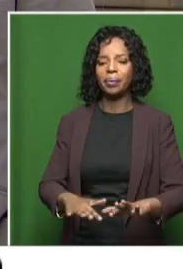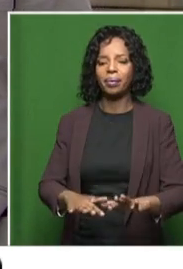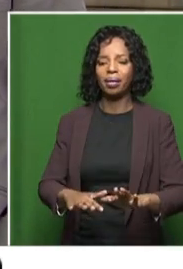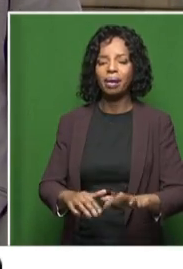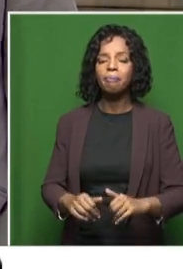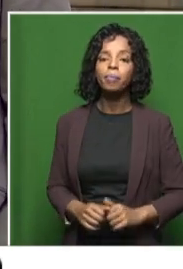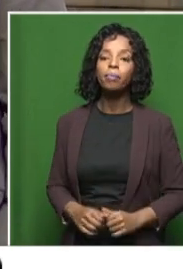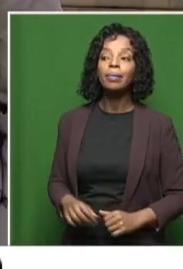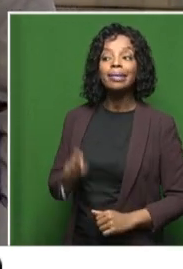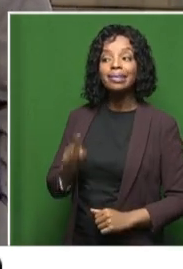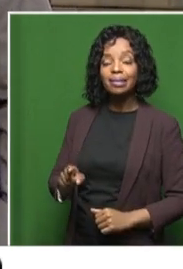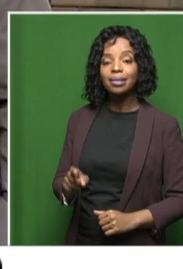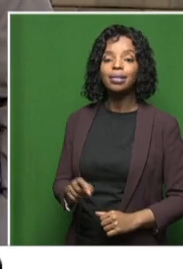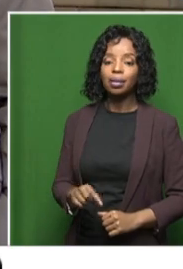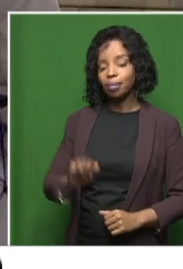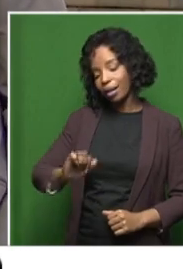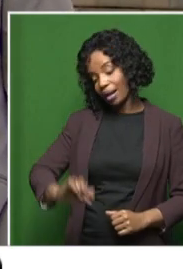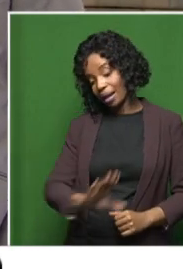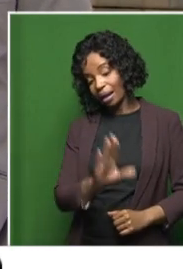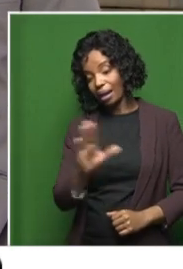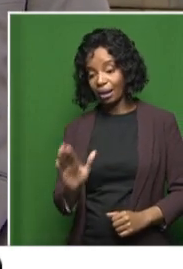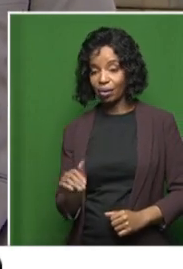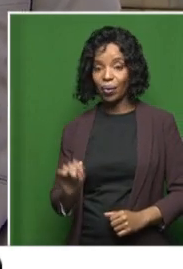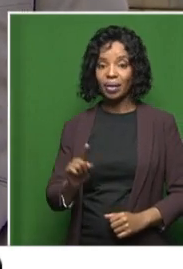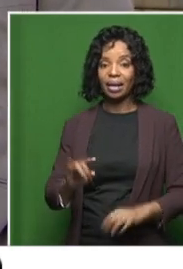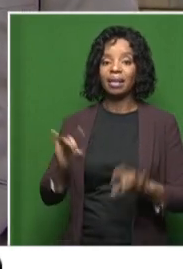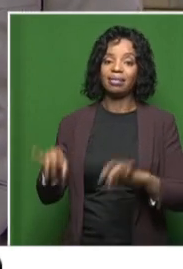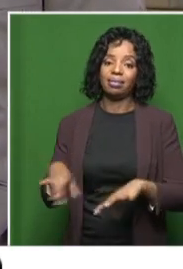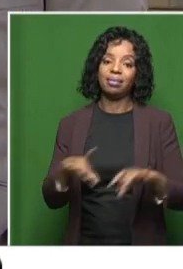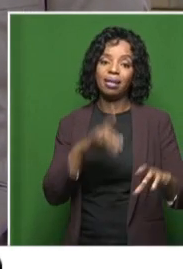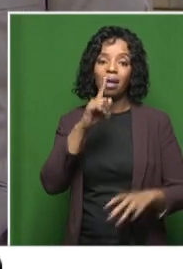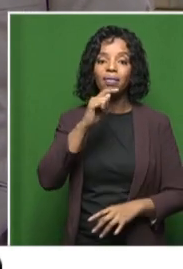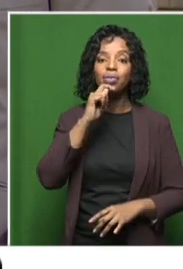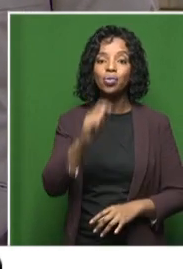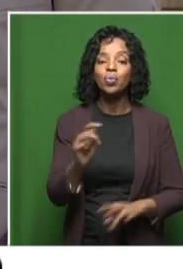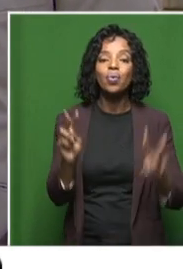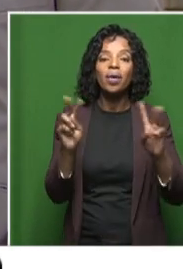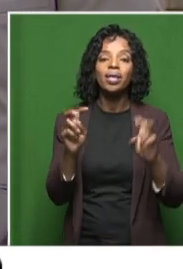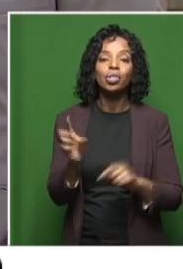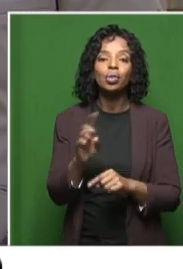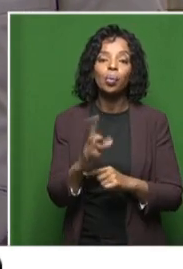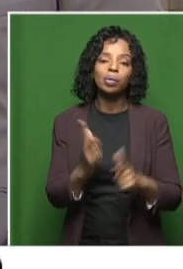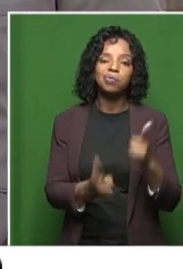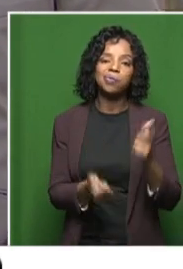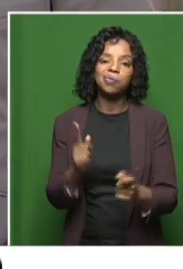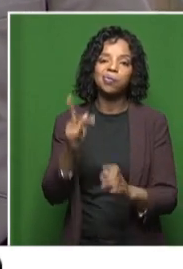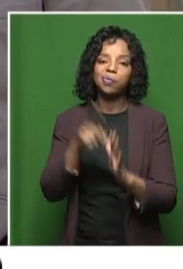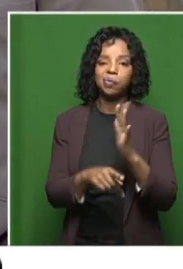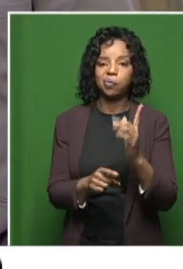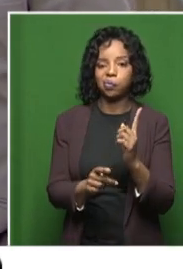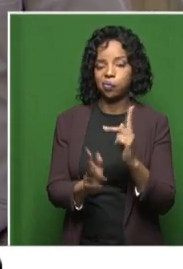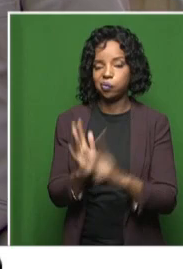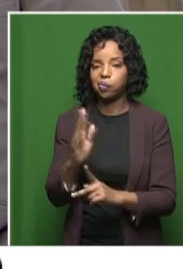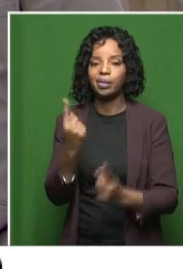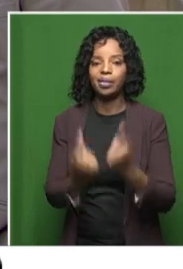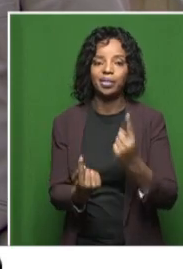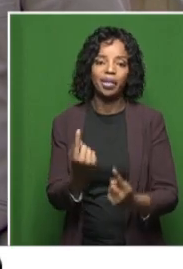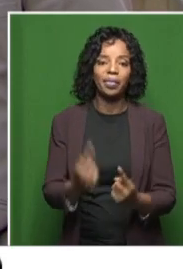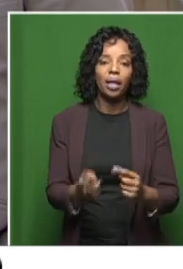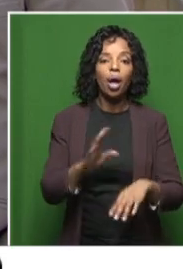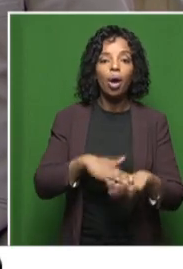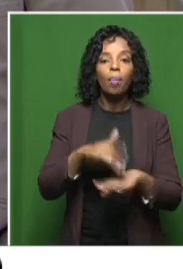facing the continent, Samgile, especially around the silencing of the guns, especially the West African region. It's perceived as